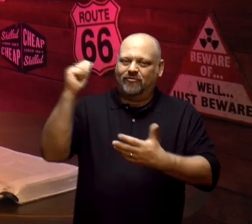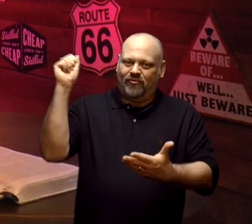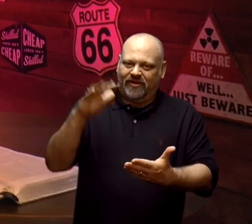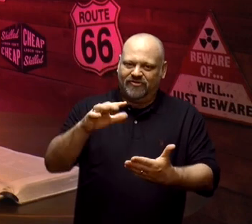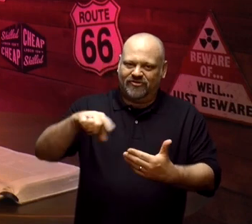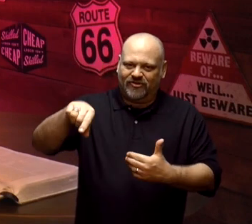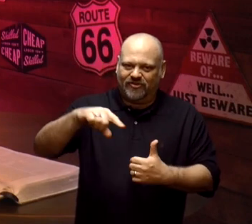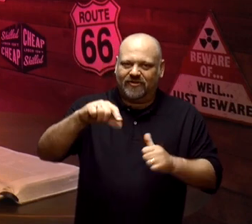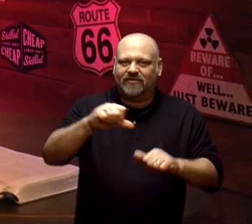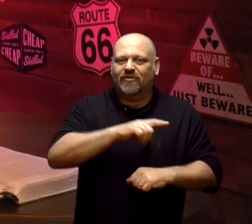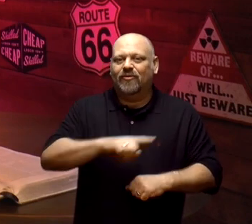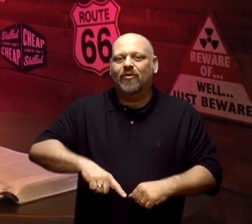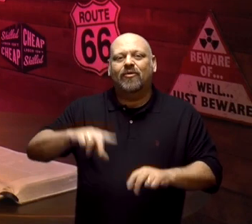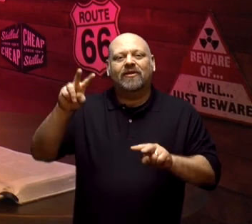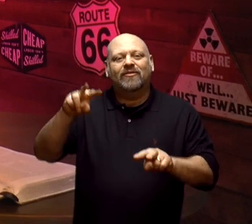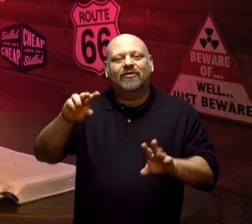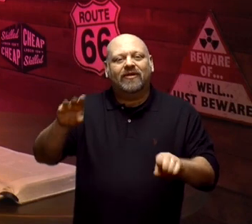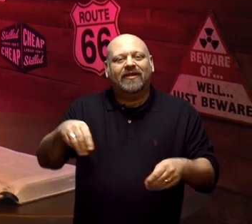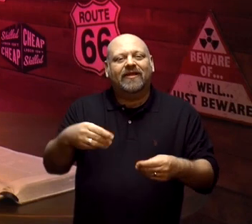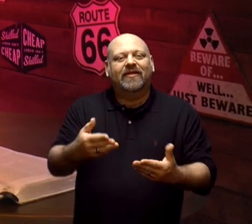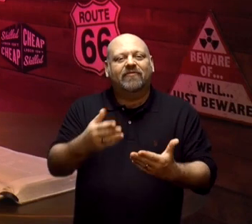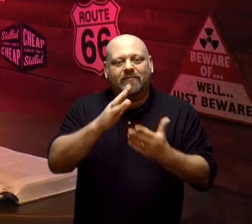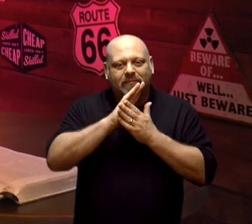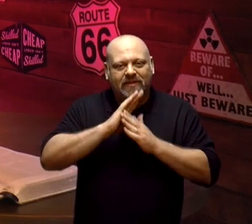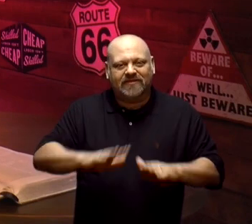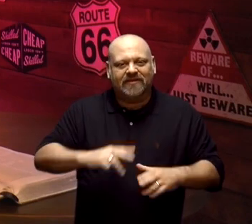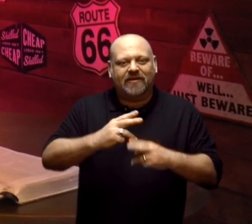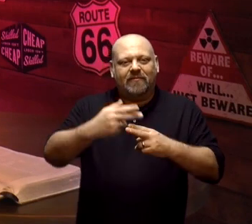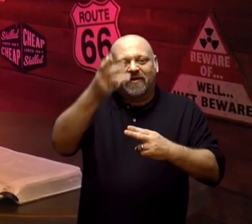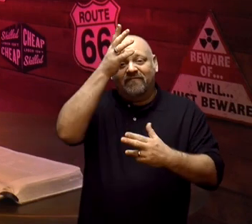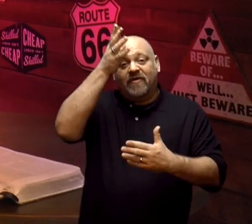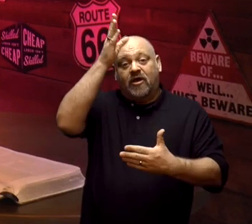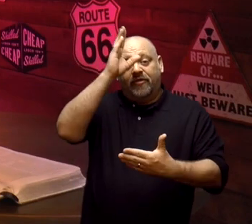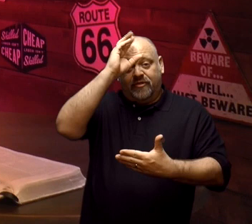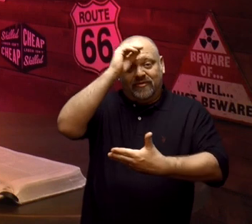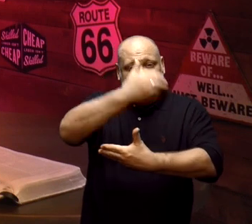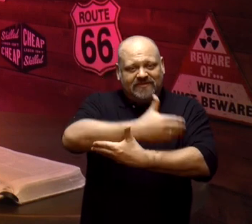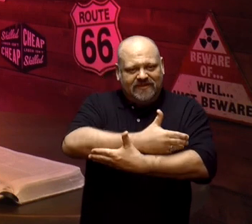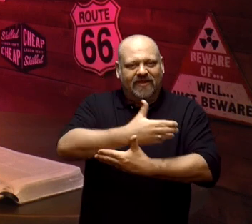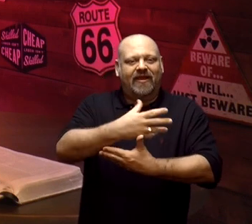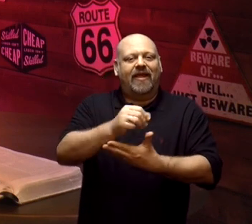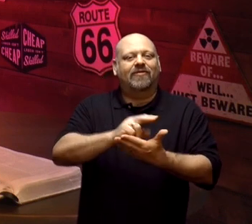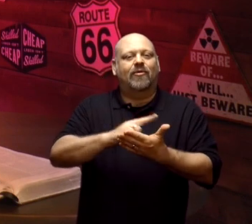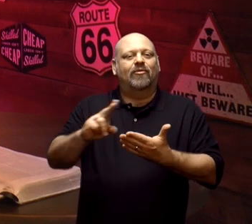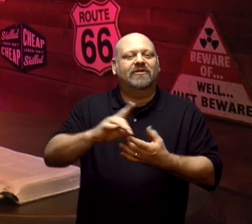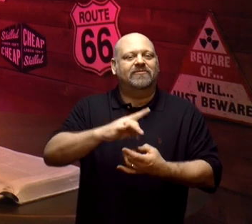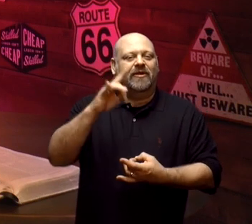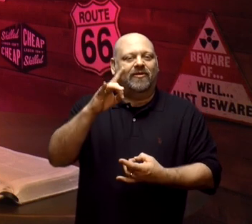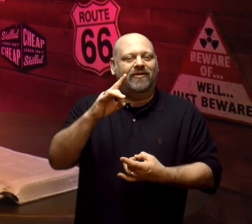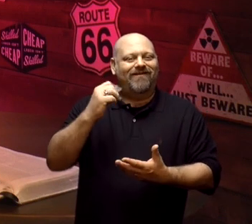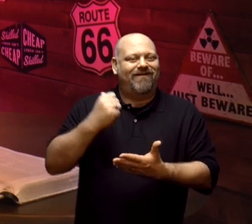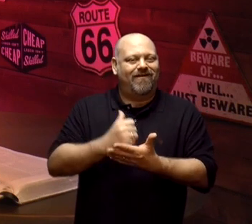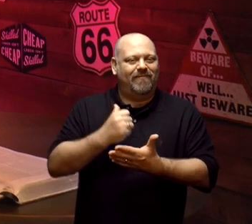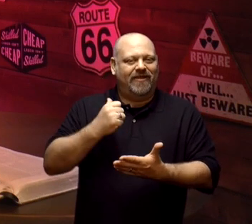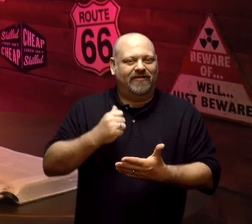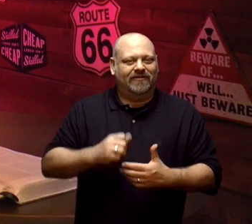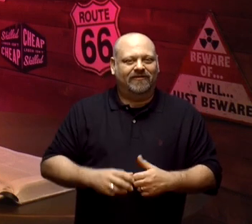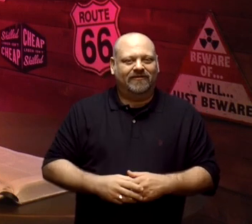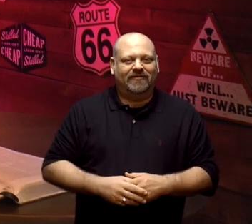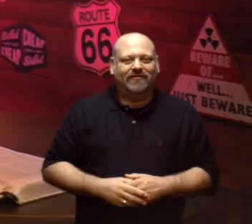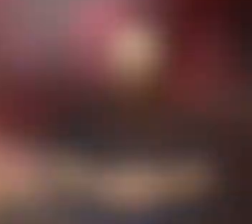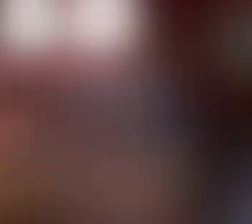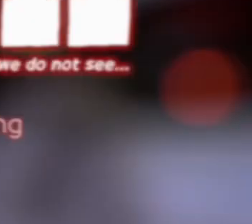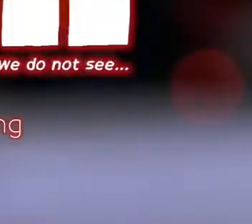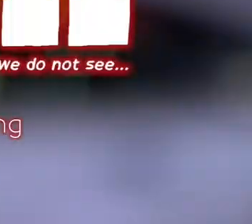to you. May the Lord look upon you and give you peace. In the name of the Father, and of the Son, and of the Holy Spirit. Amen.